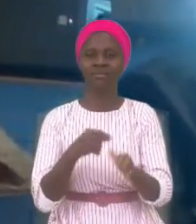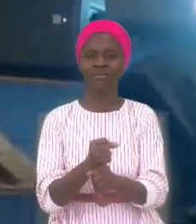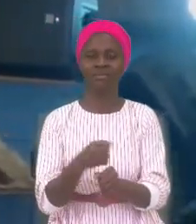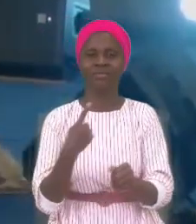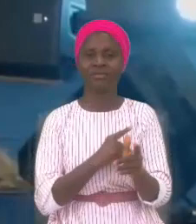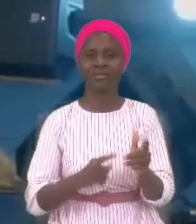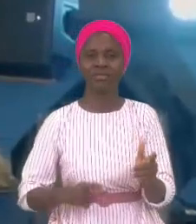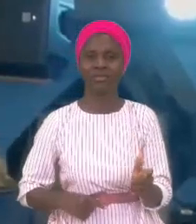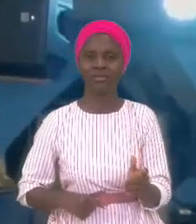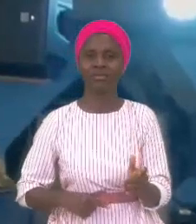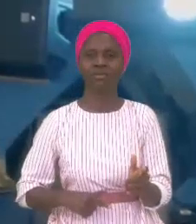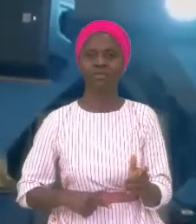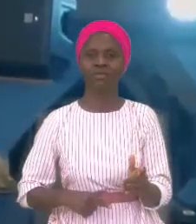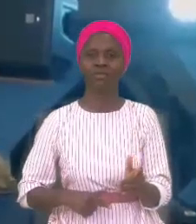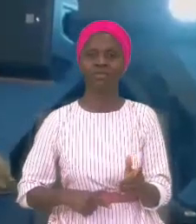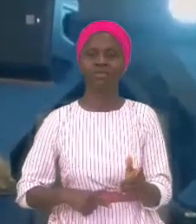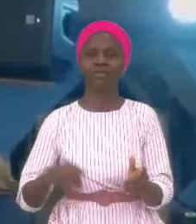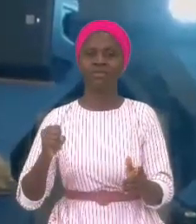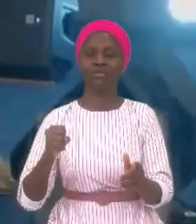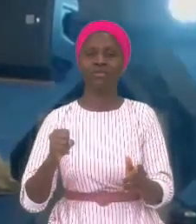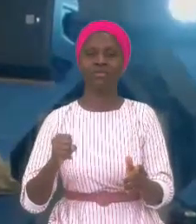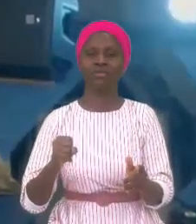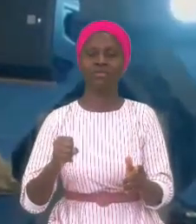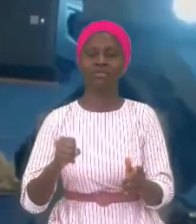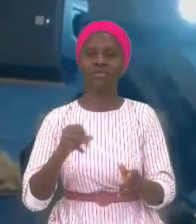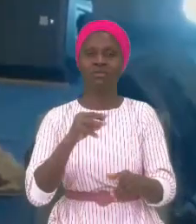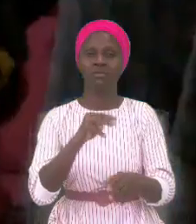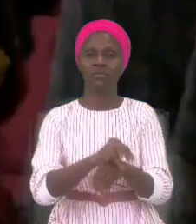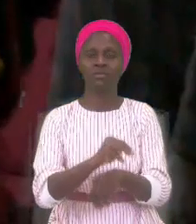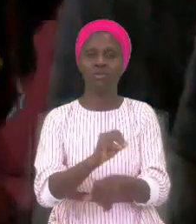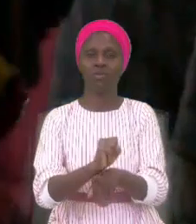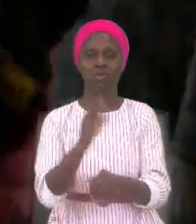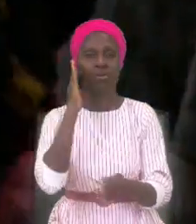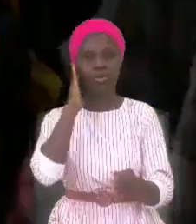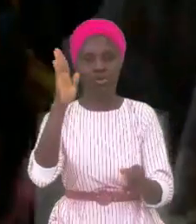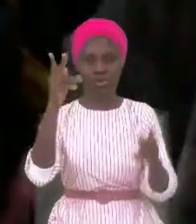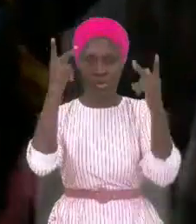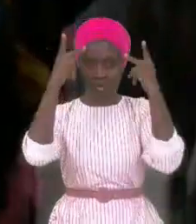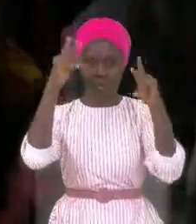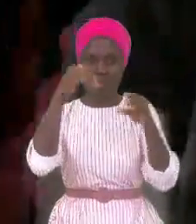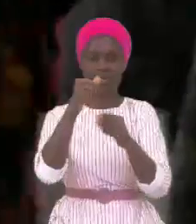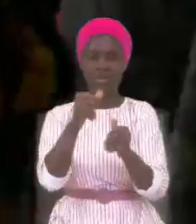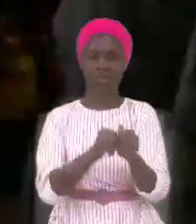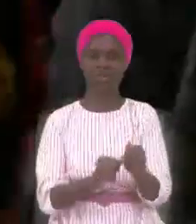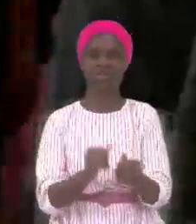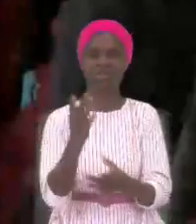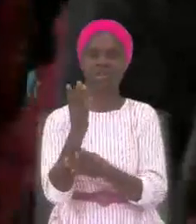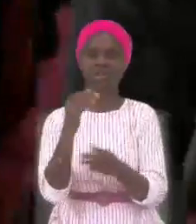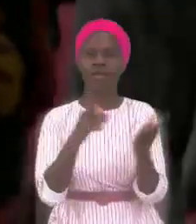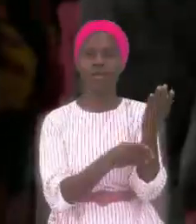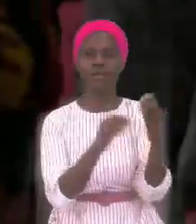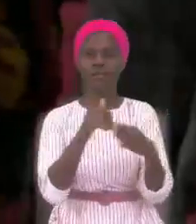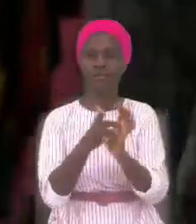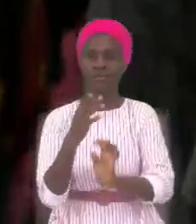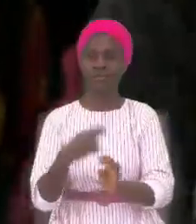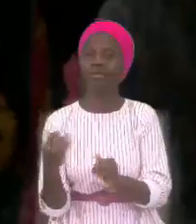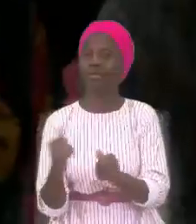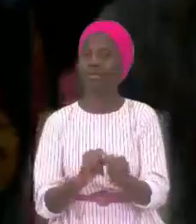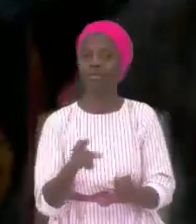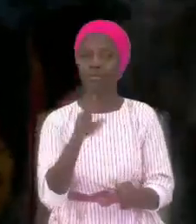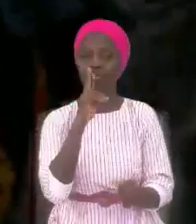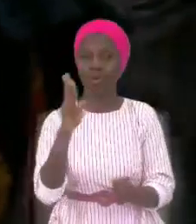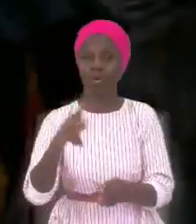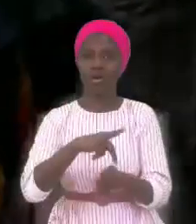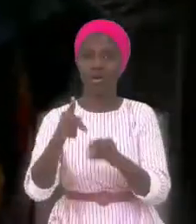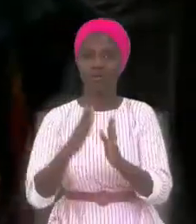will prosper in every hand in Jesus' name. And wherever you are, a professional, a minister,